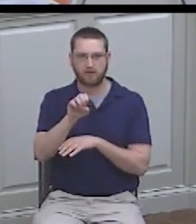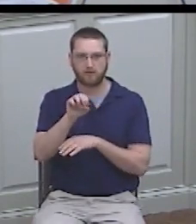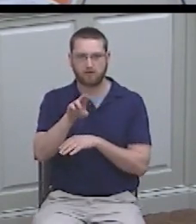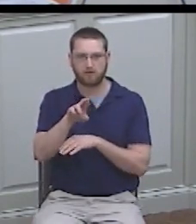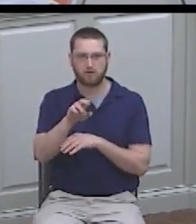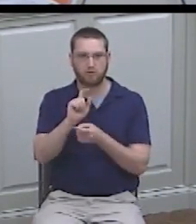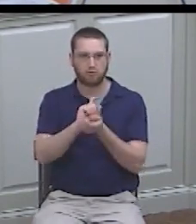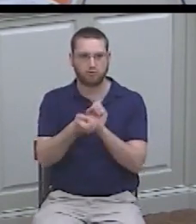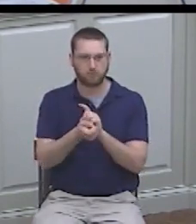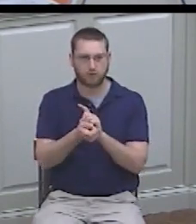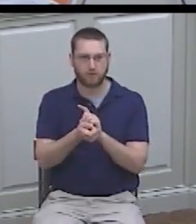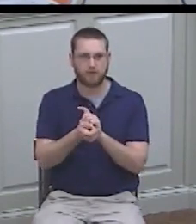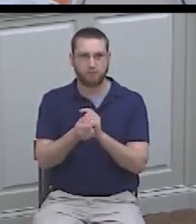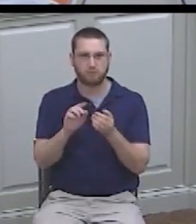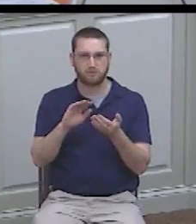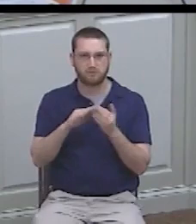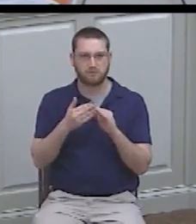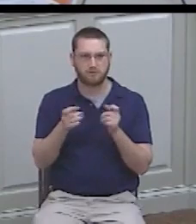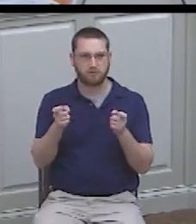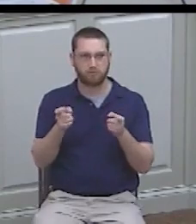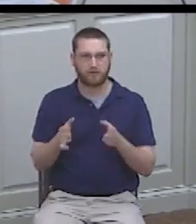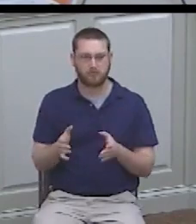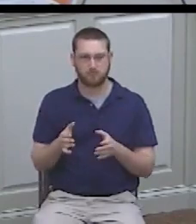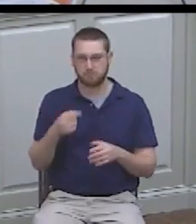trainers agreed just to simply change that to the city manager.